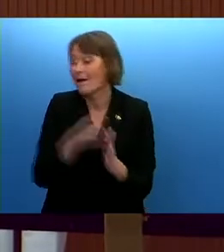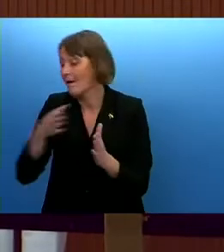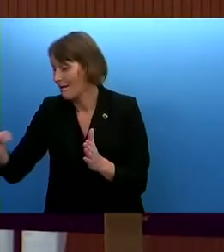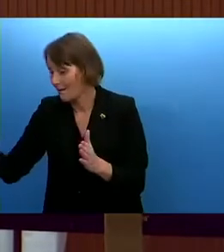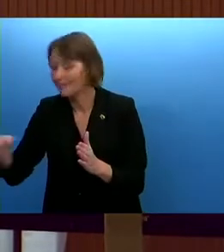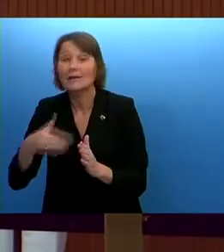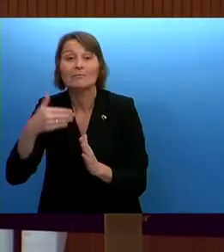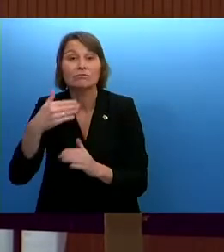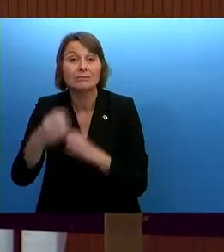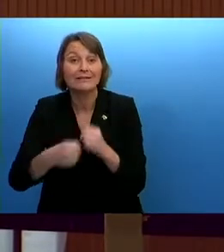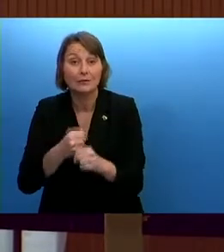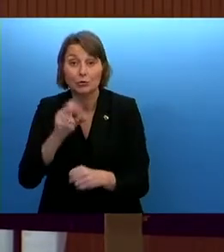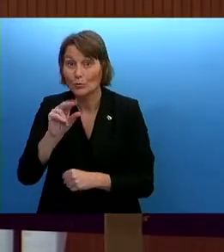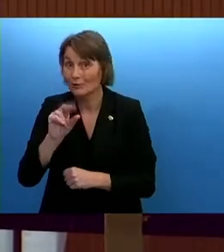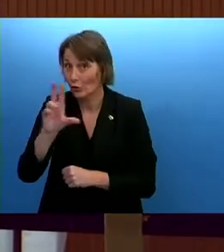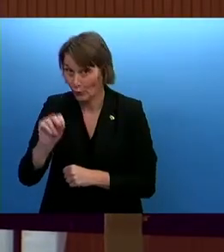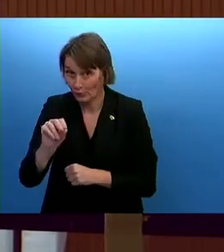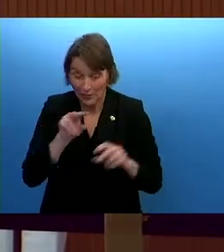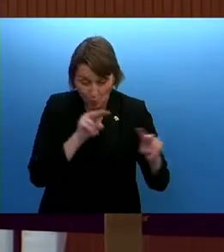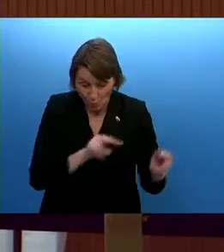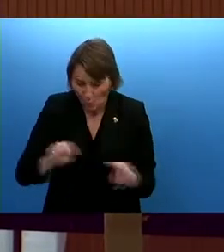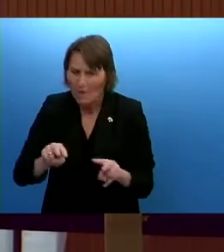to encourage the deaf community to be